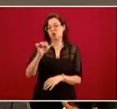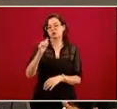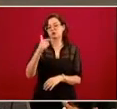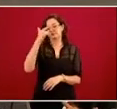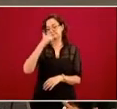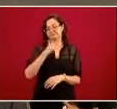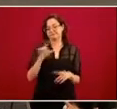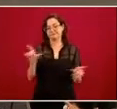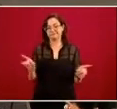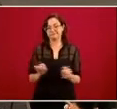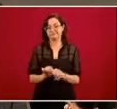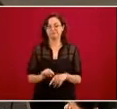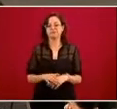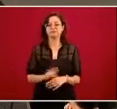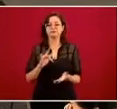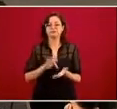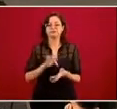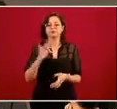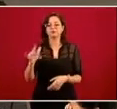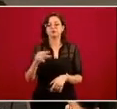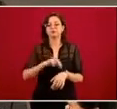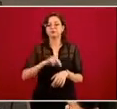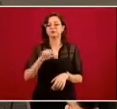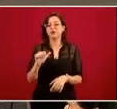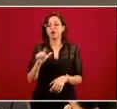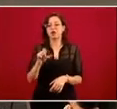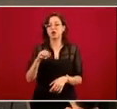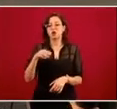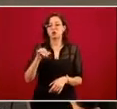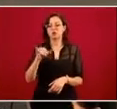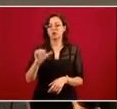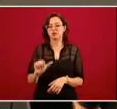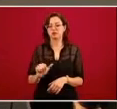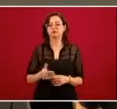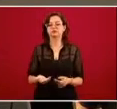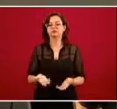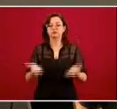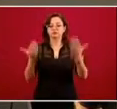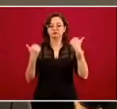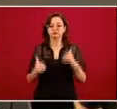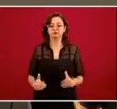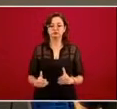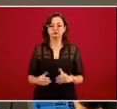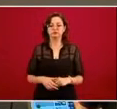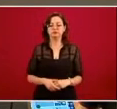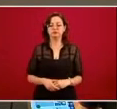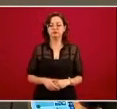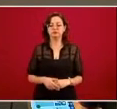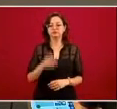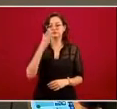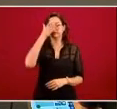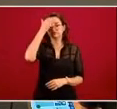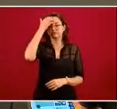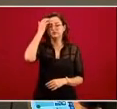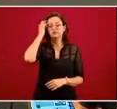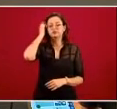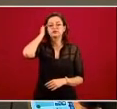we are continuing to monitor it. Thank you. That would be all for my technical report. All right,